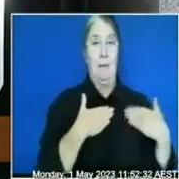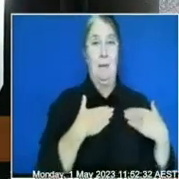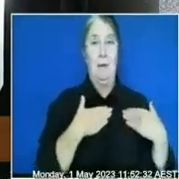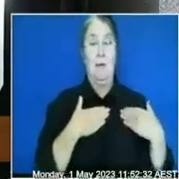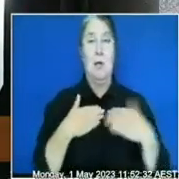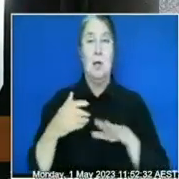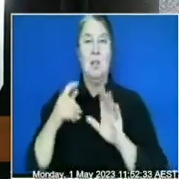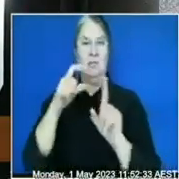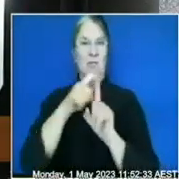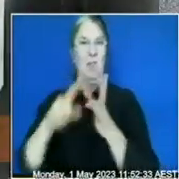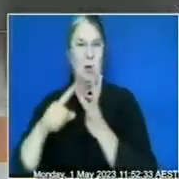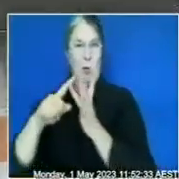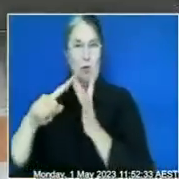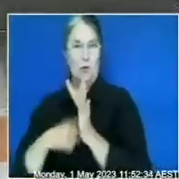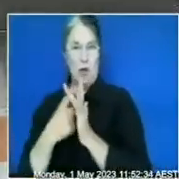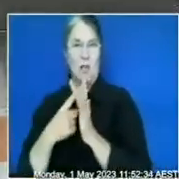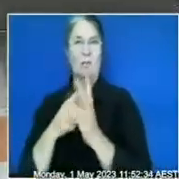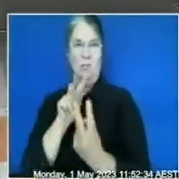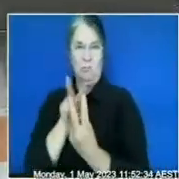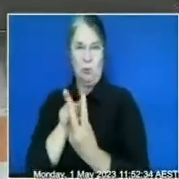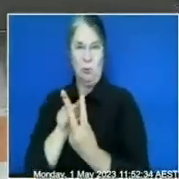a moment. Yeah, sorry.